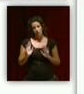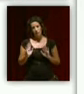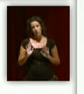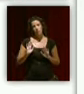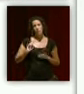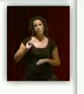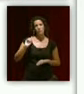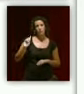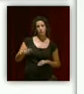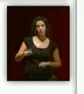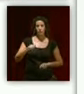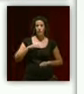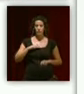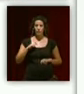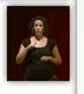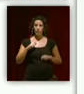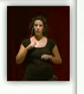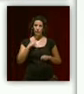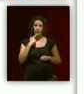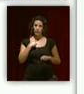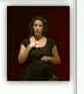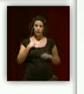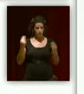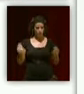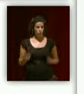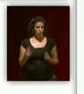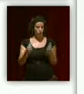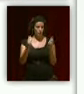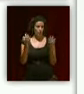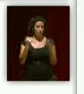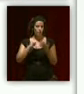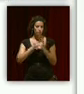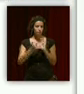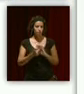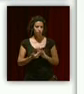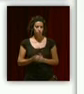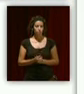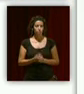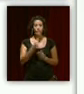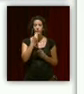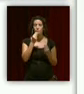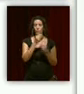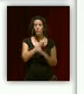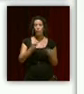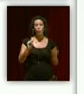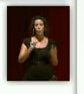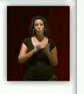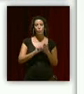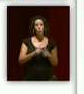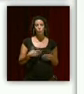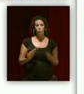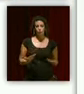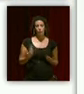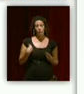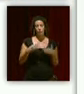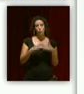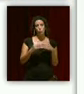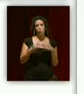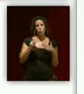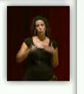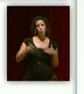average punctuation of a 70.5%. Not bad, but there's still plenty room